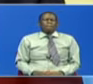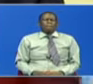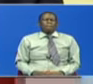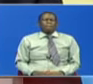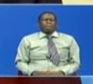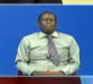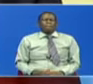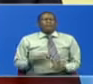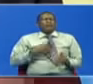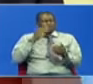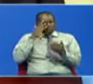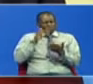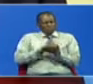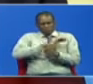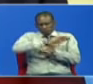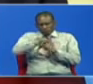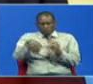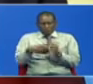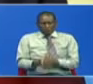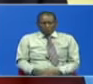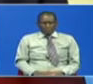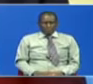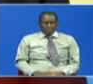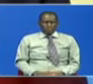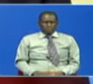I think that was it.